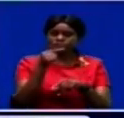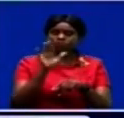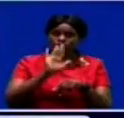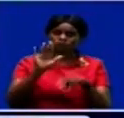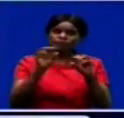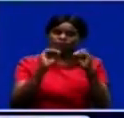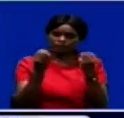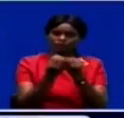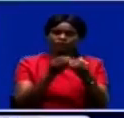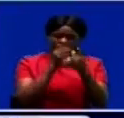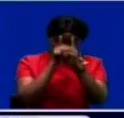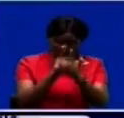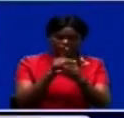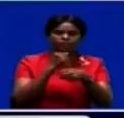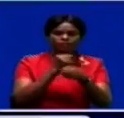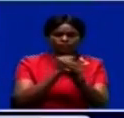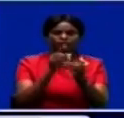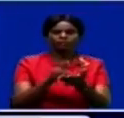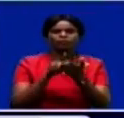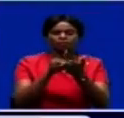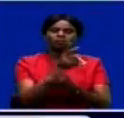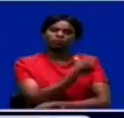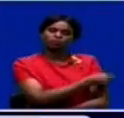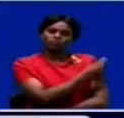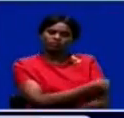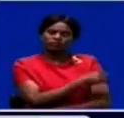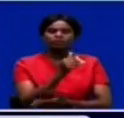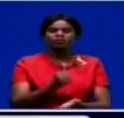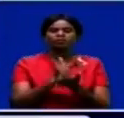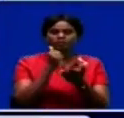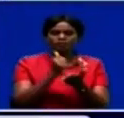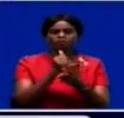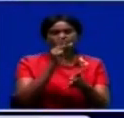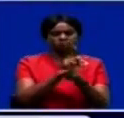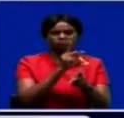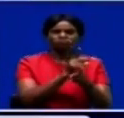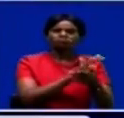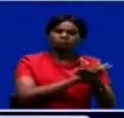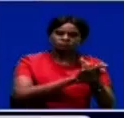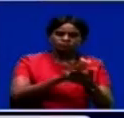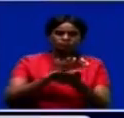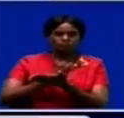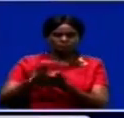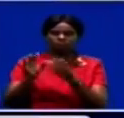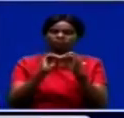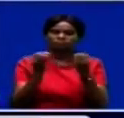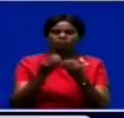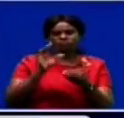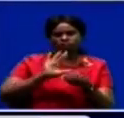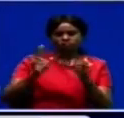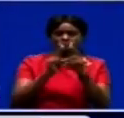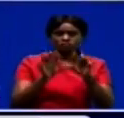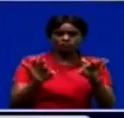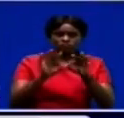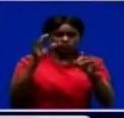her organization has decided to make the donation at the hospital to help maintain cleanliness. She says her organization's core